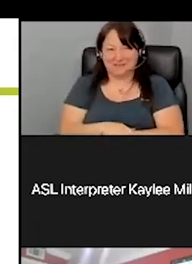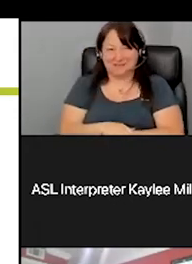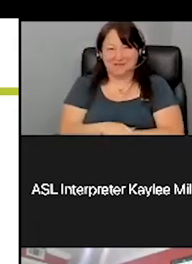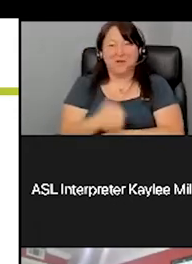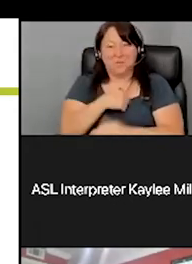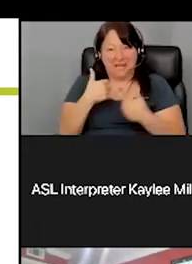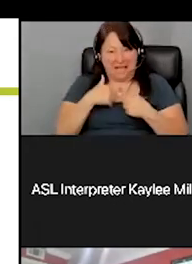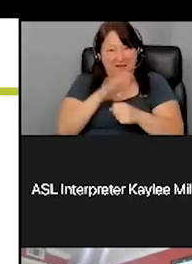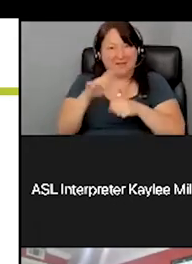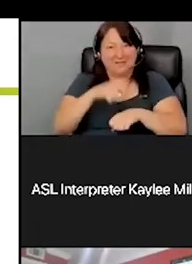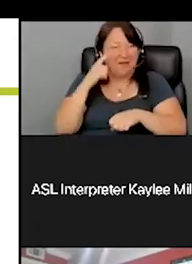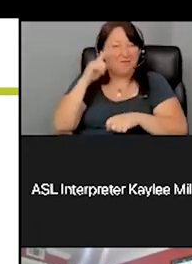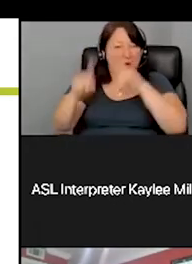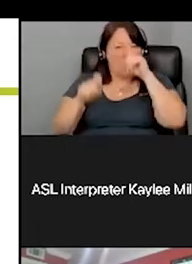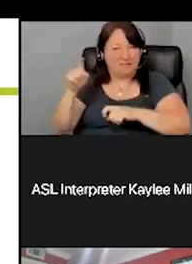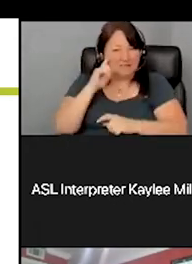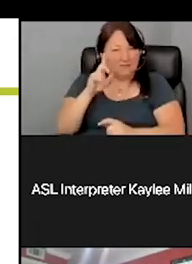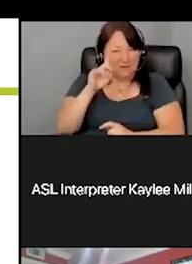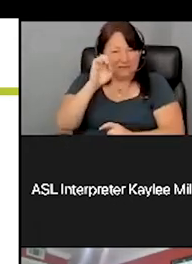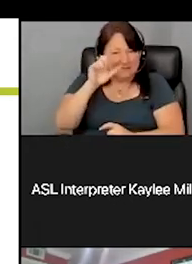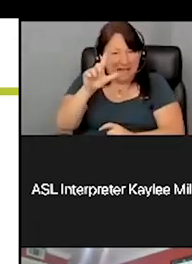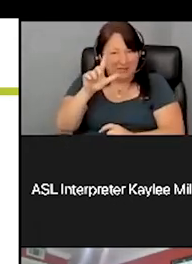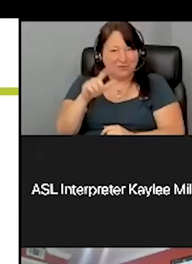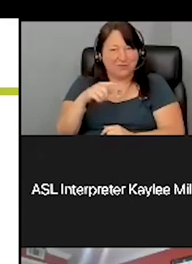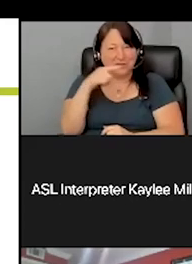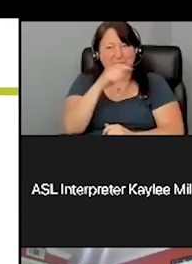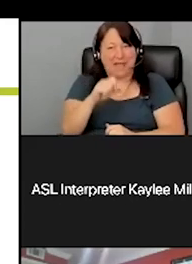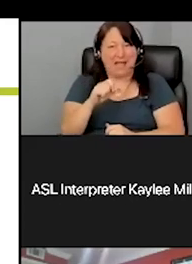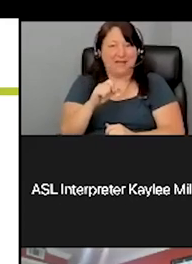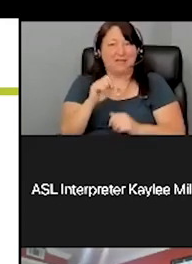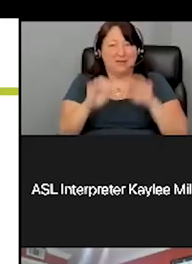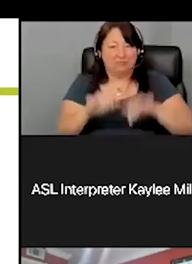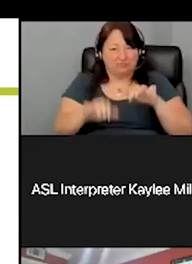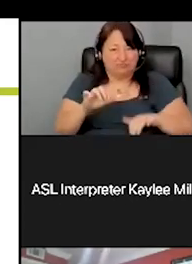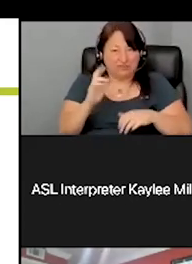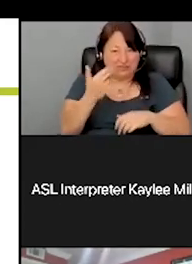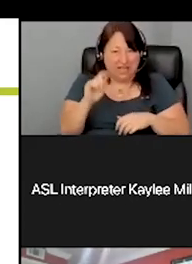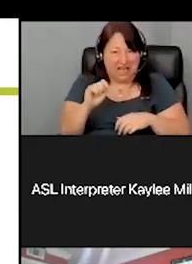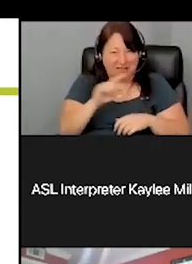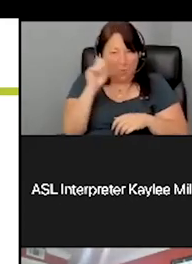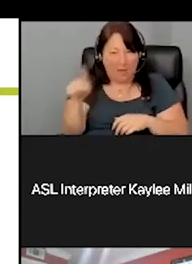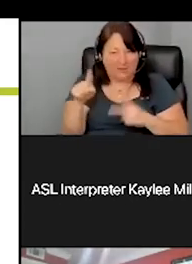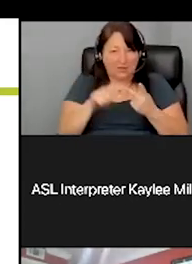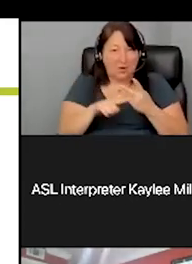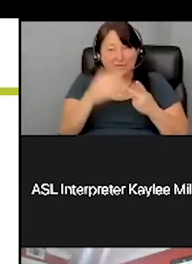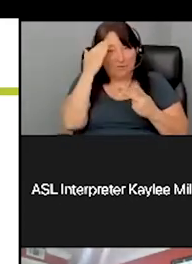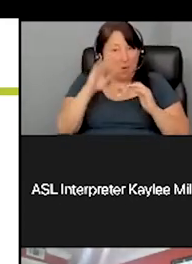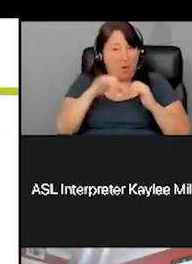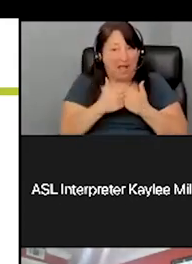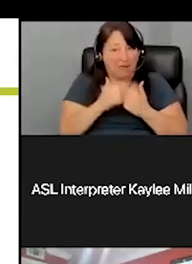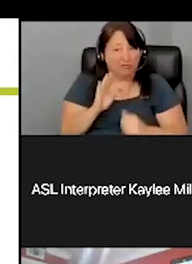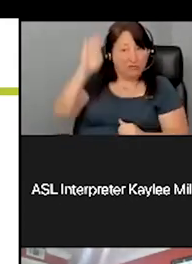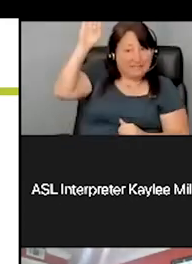time for questions for Daniel, and you can either put your question in the chat, or if you know how to raise